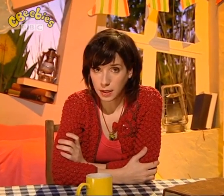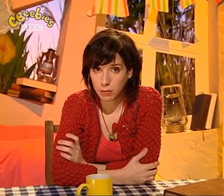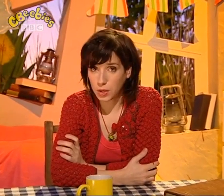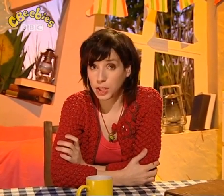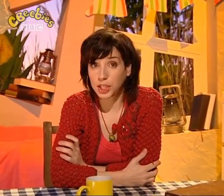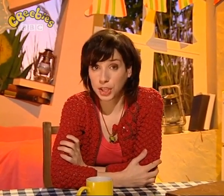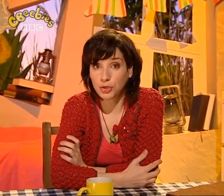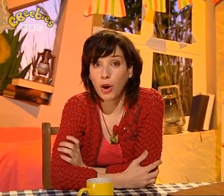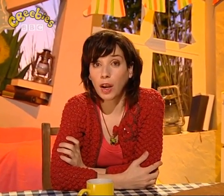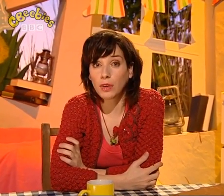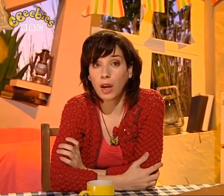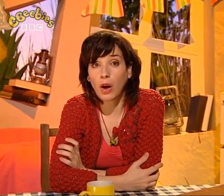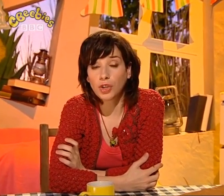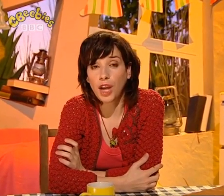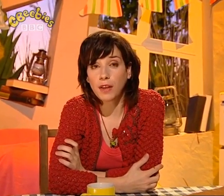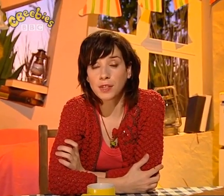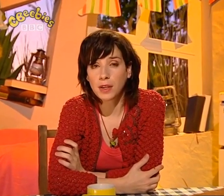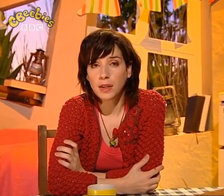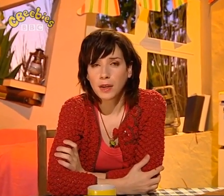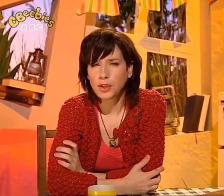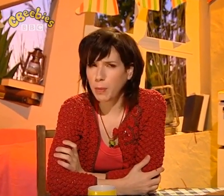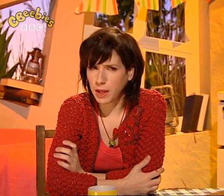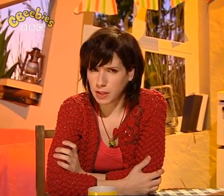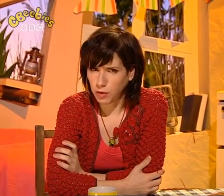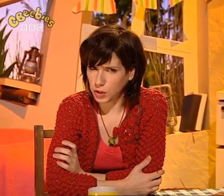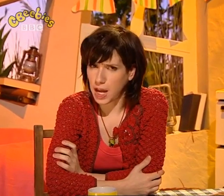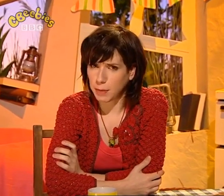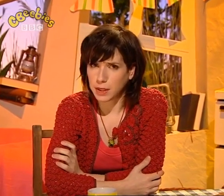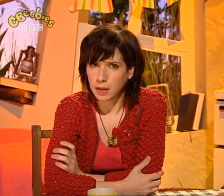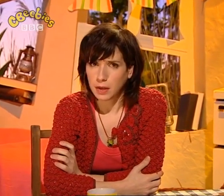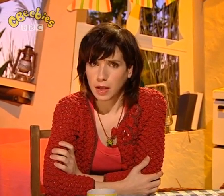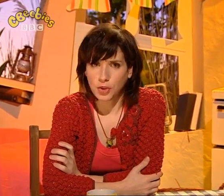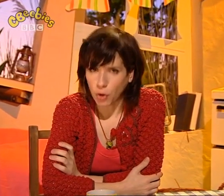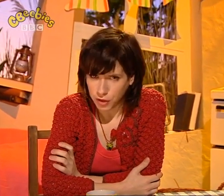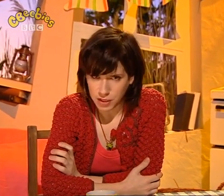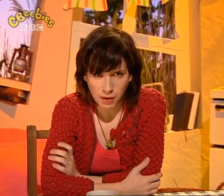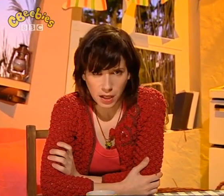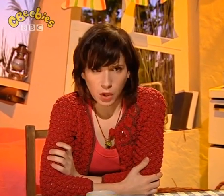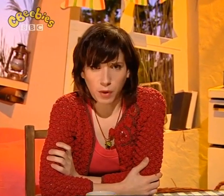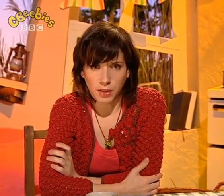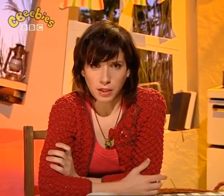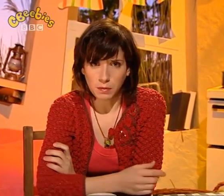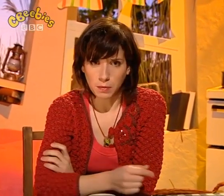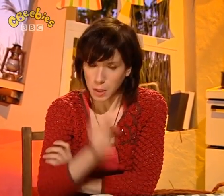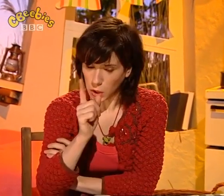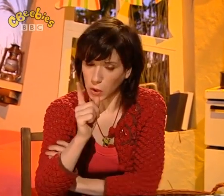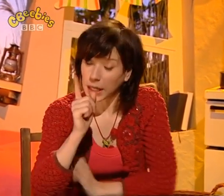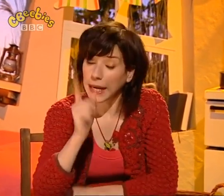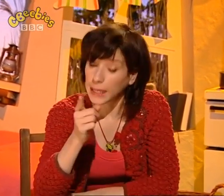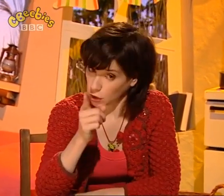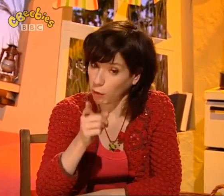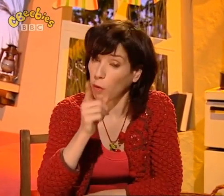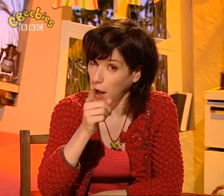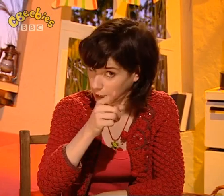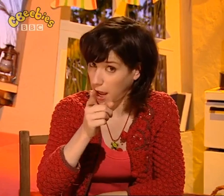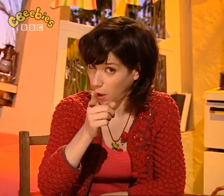spotlight, moisture still drying on their hot shells, Dominic's foot tapped and Dorothy's finger quivered.